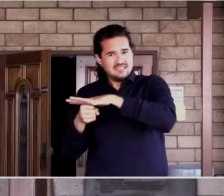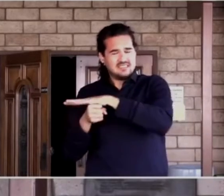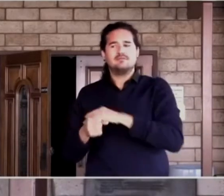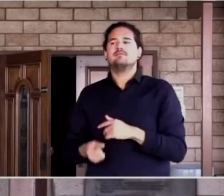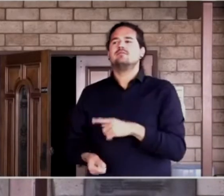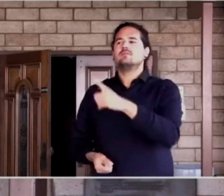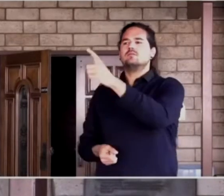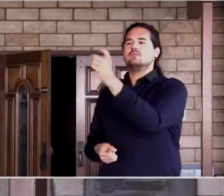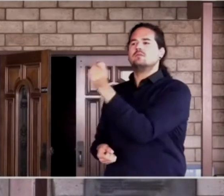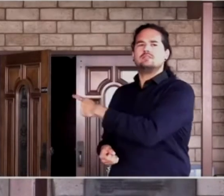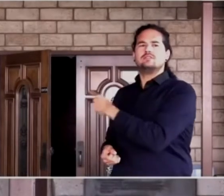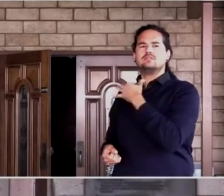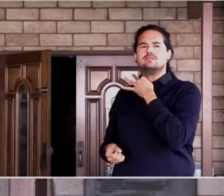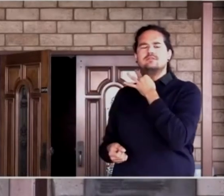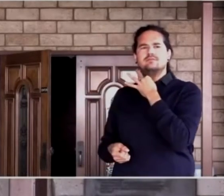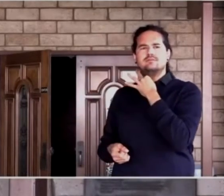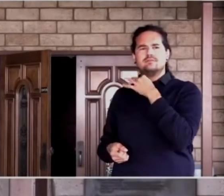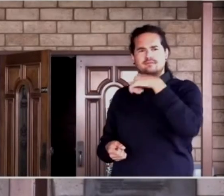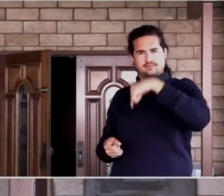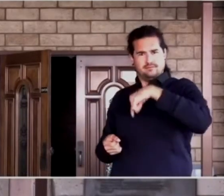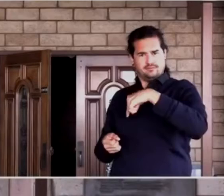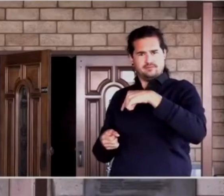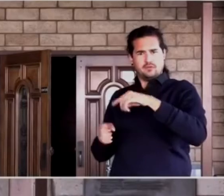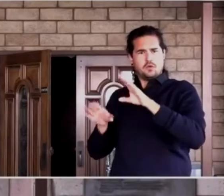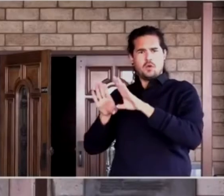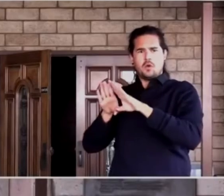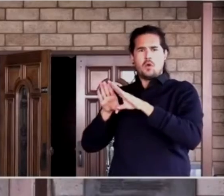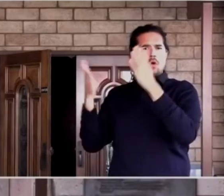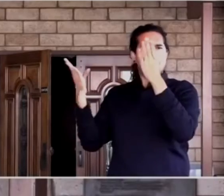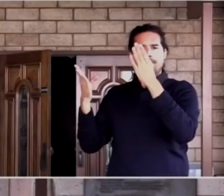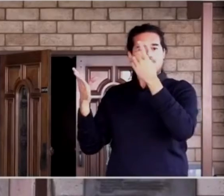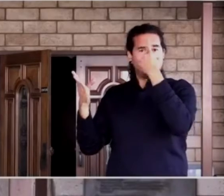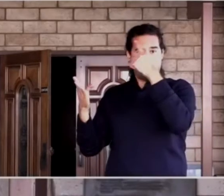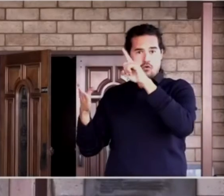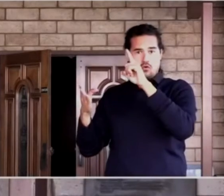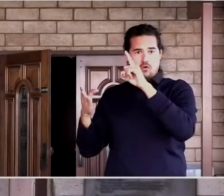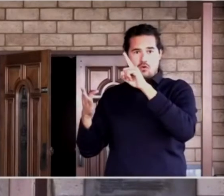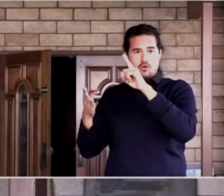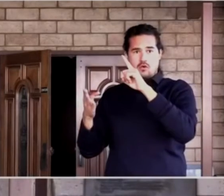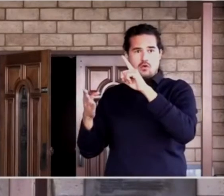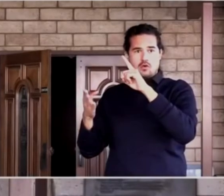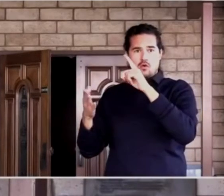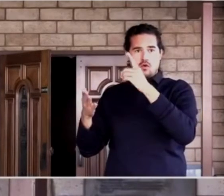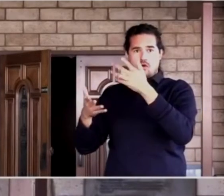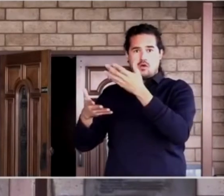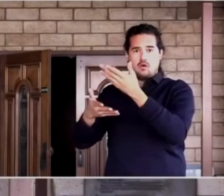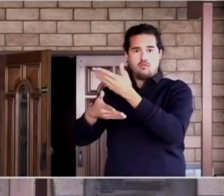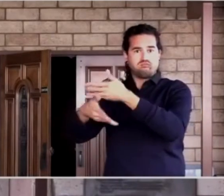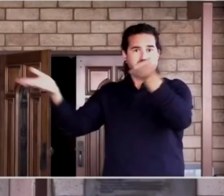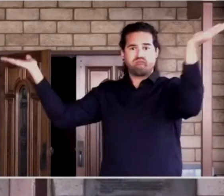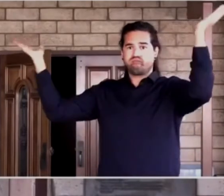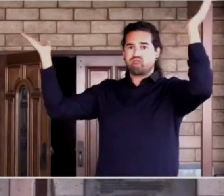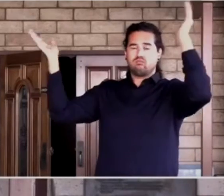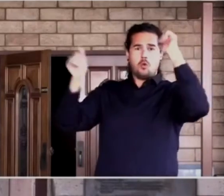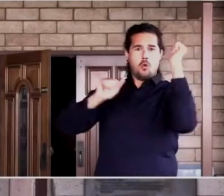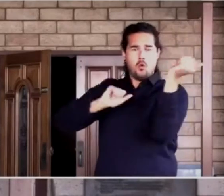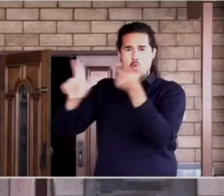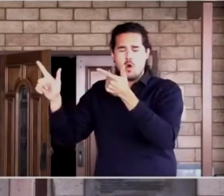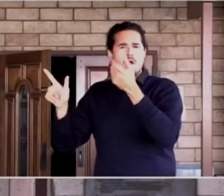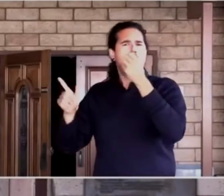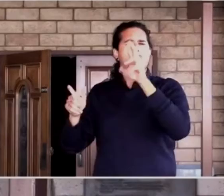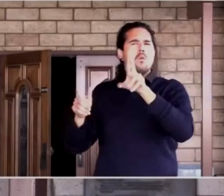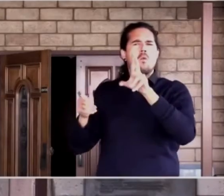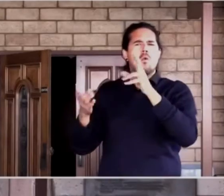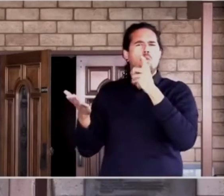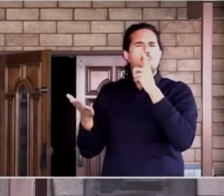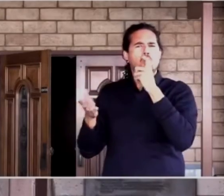Absolutely, especially in a space that we can't use it in any other means. We might as well use it for a means that's still beneficial to the community. Thank